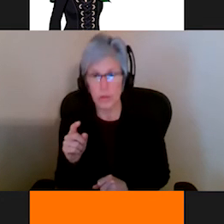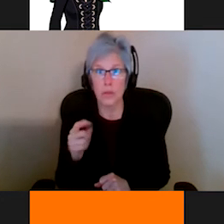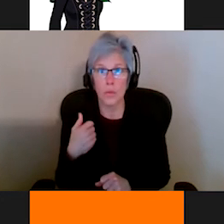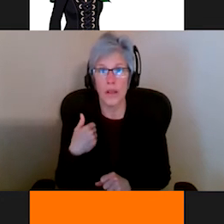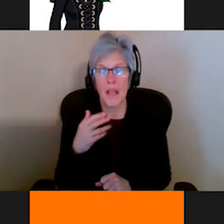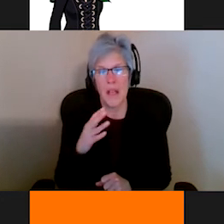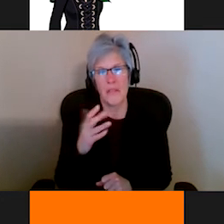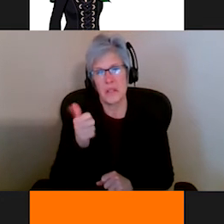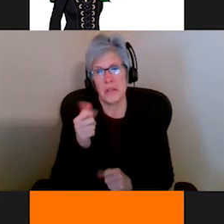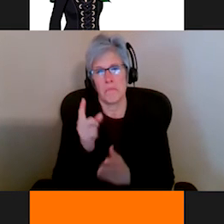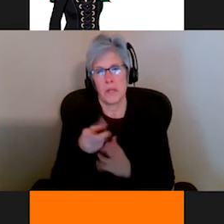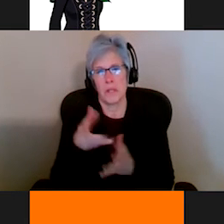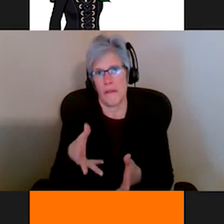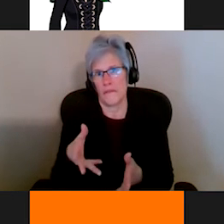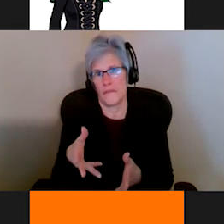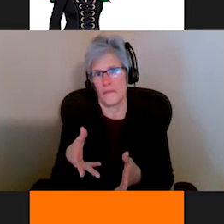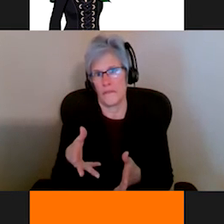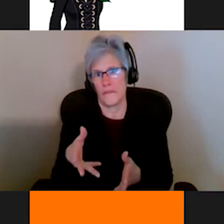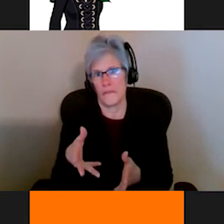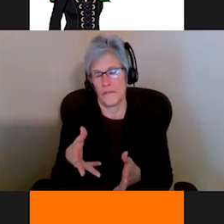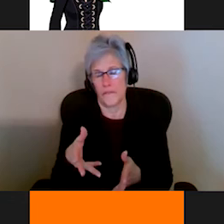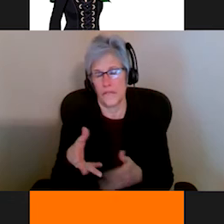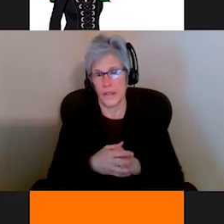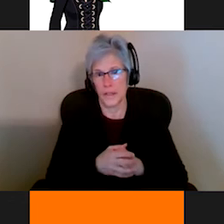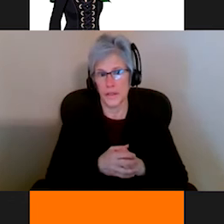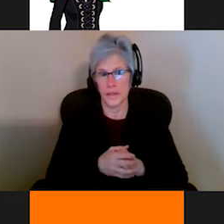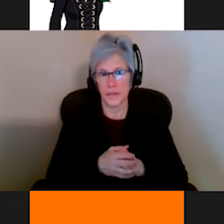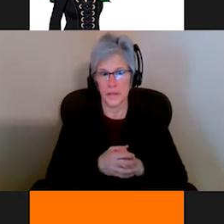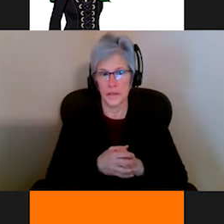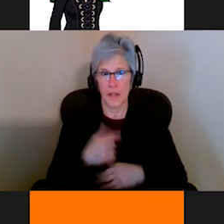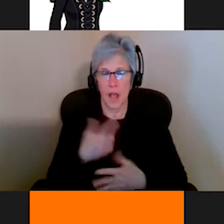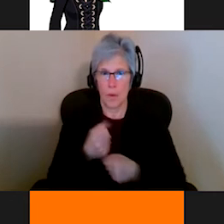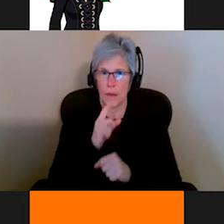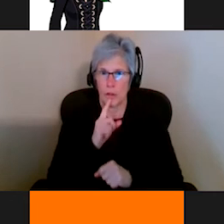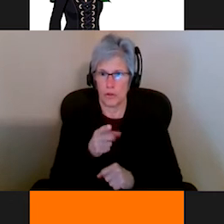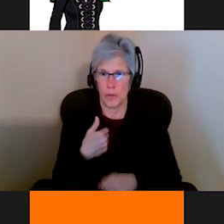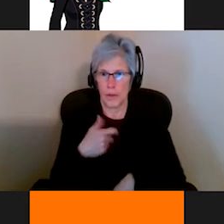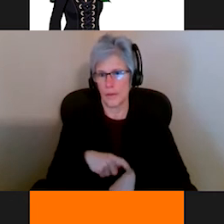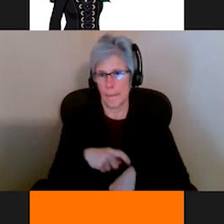10 minutes left in our talk. I wanted to make sure that we had time to do that.